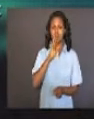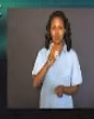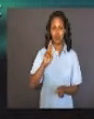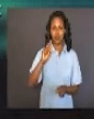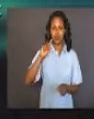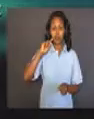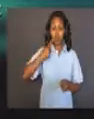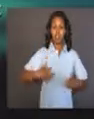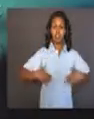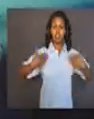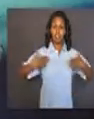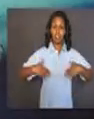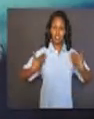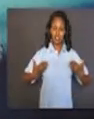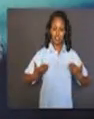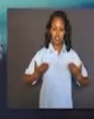Congratulations.